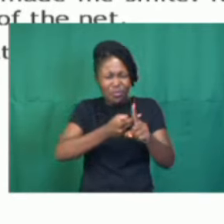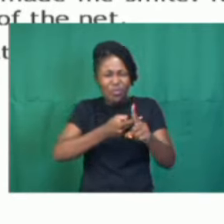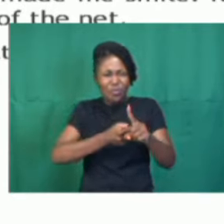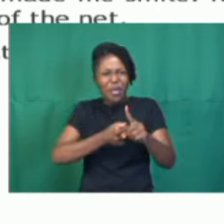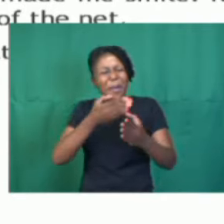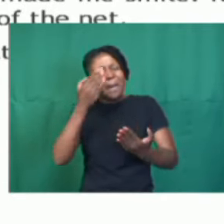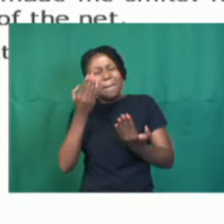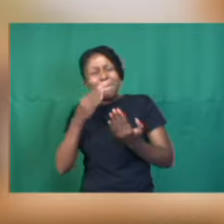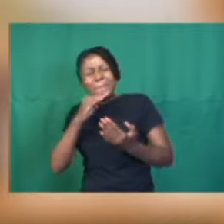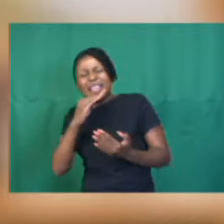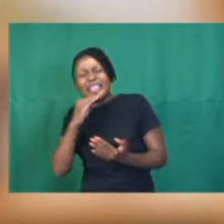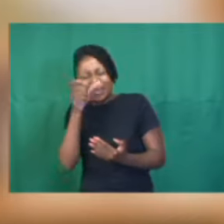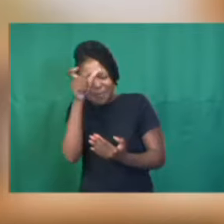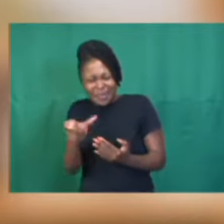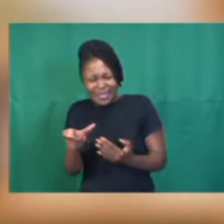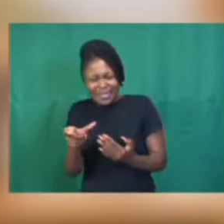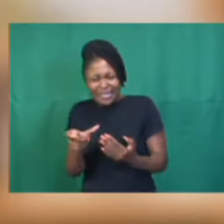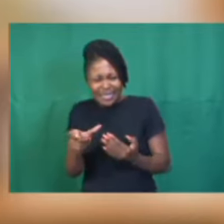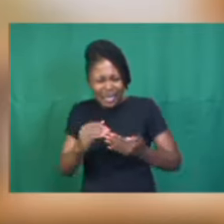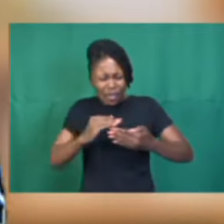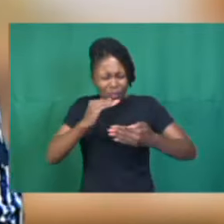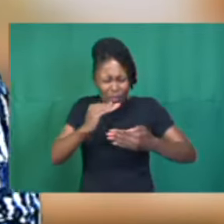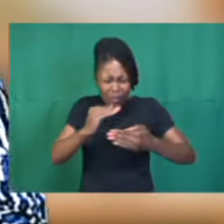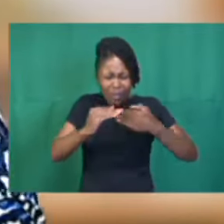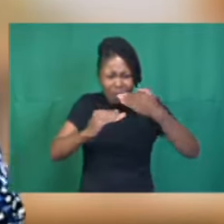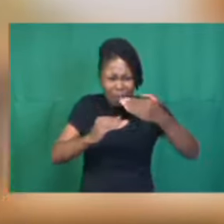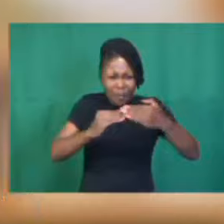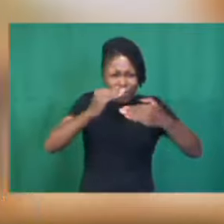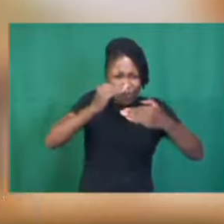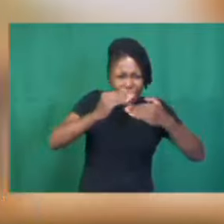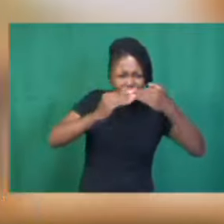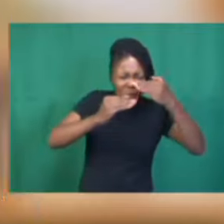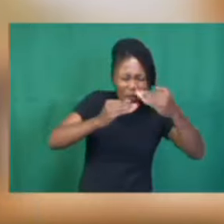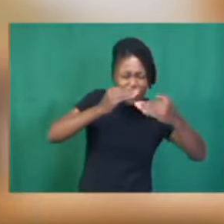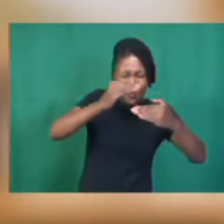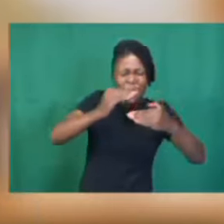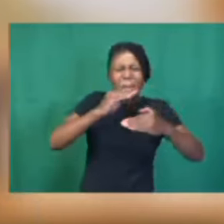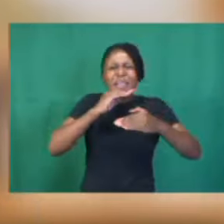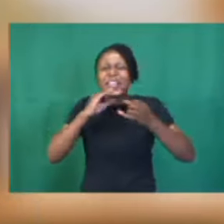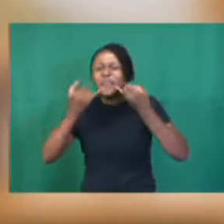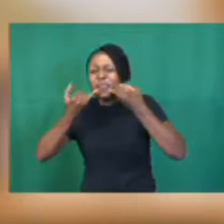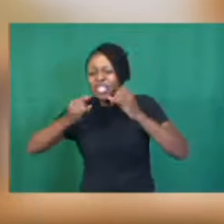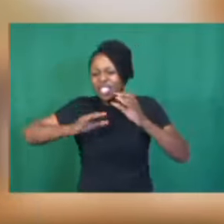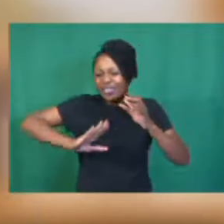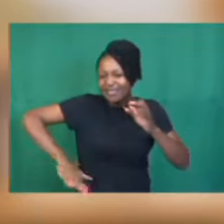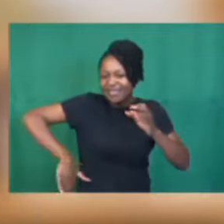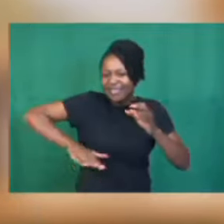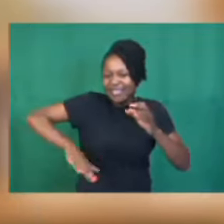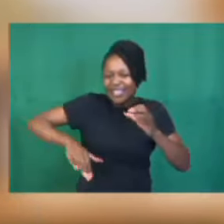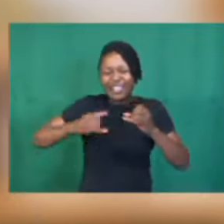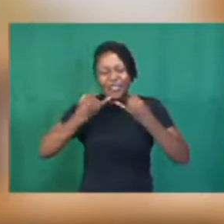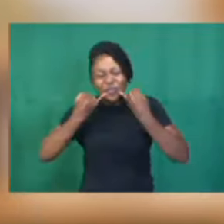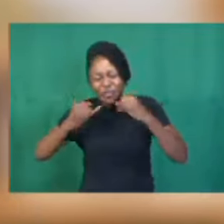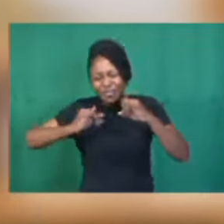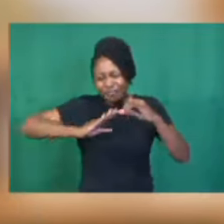stories. So I like the technique that the writer is employing here, delaying giving us the information or the